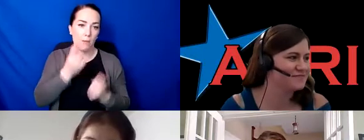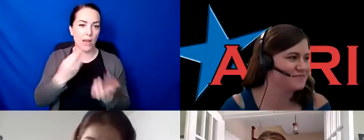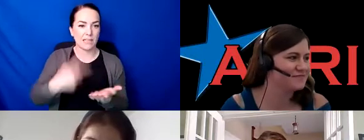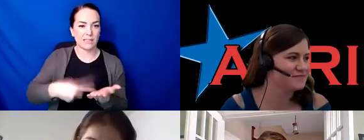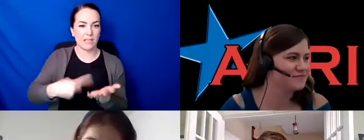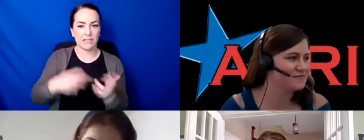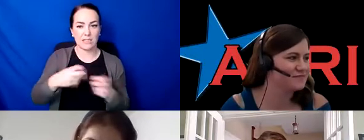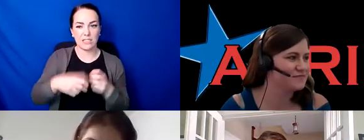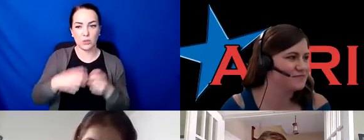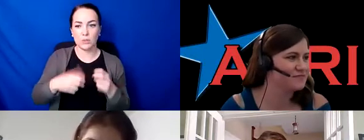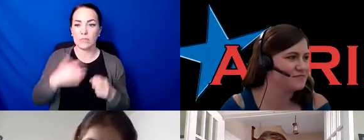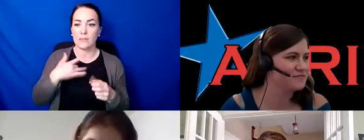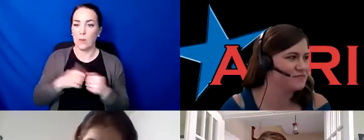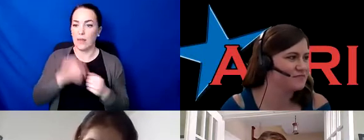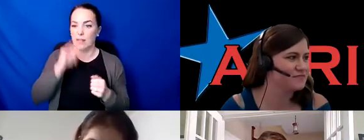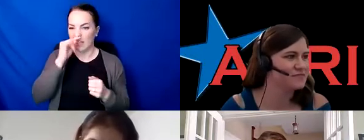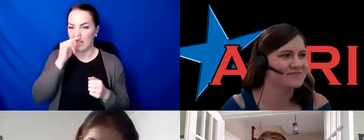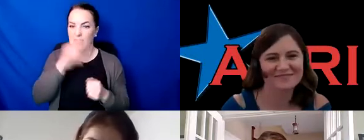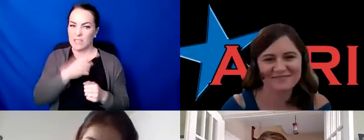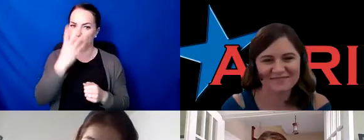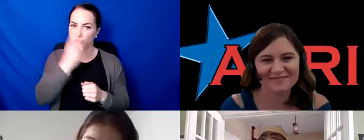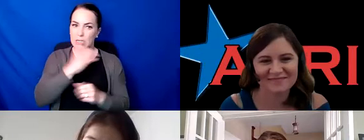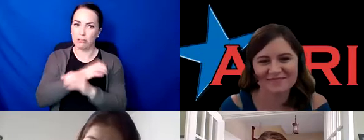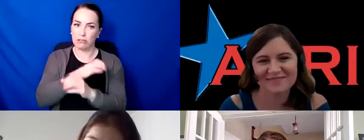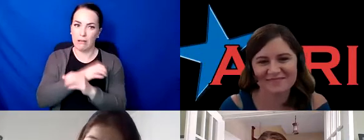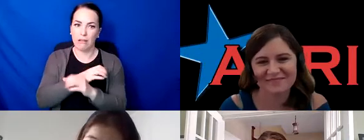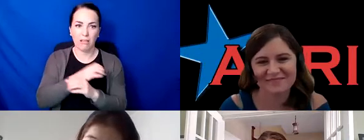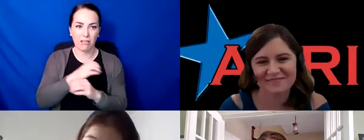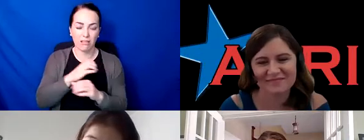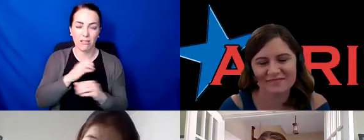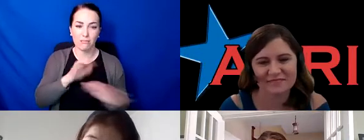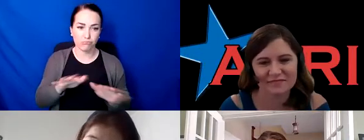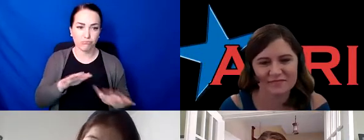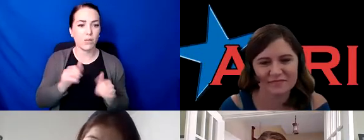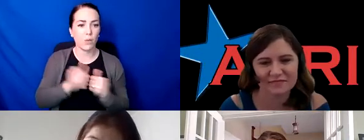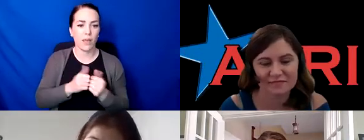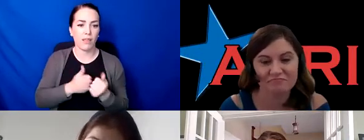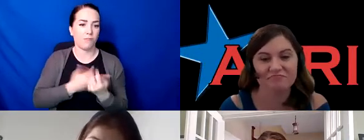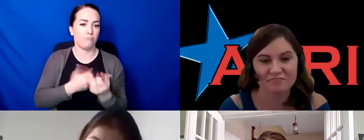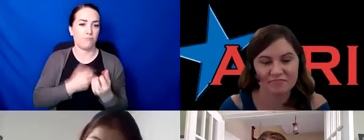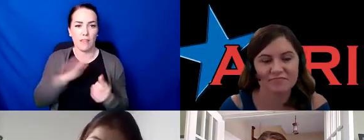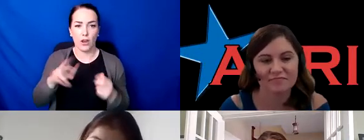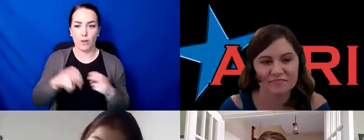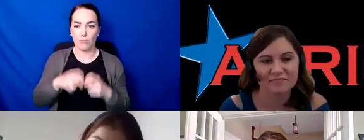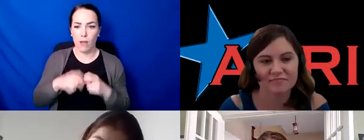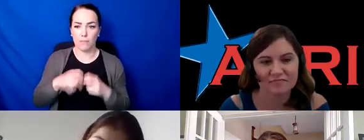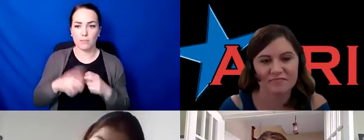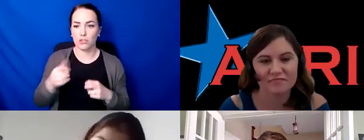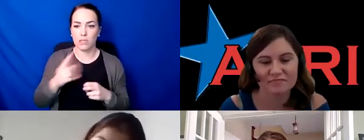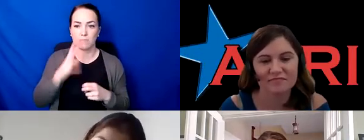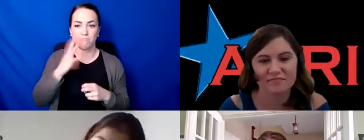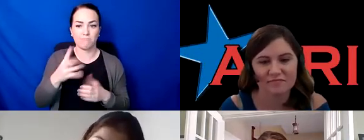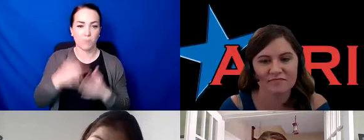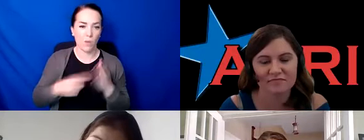with kids, they're pretty chill about like airing out their problems, and just saying what's on their